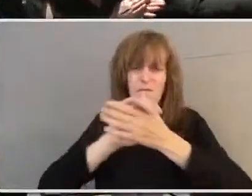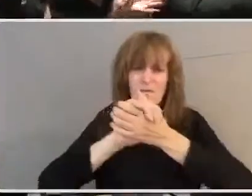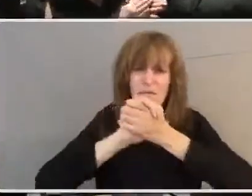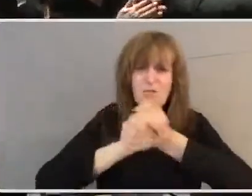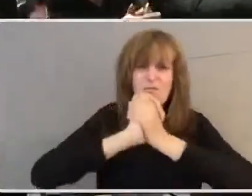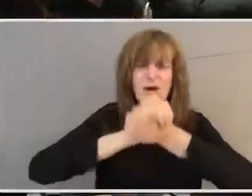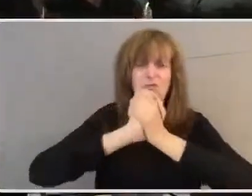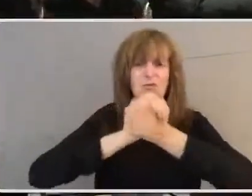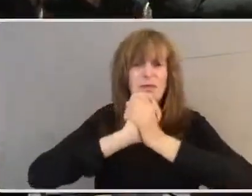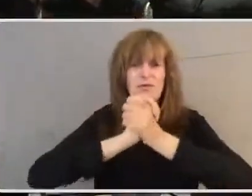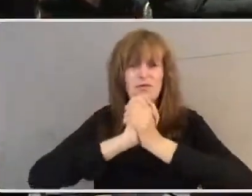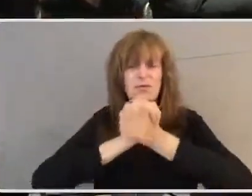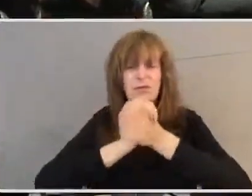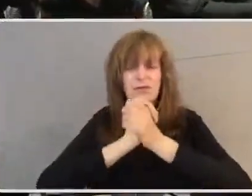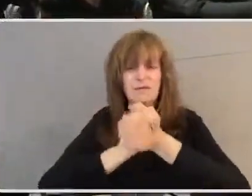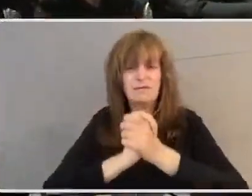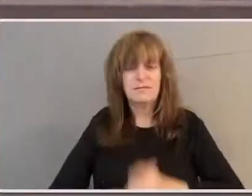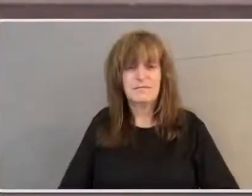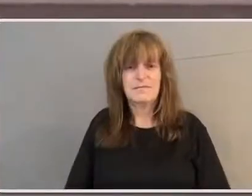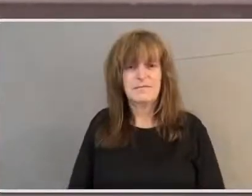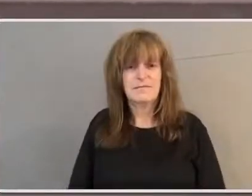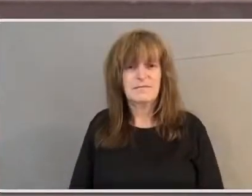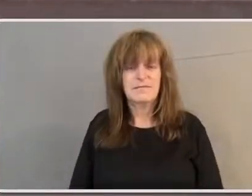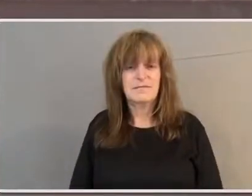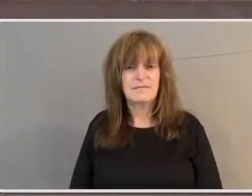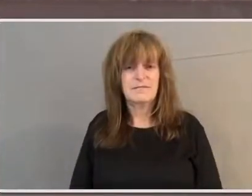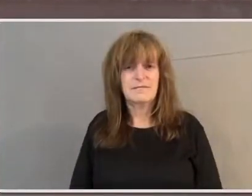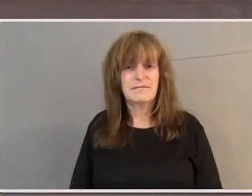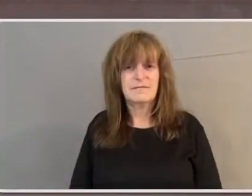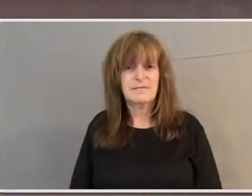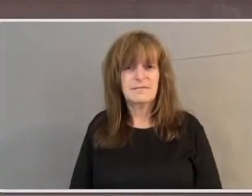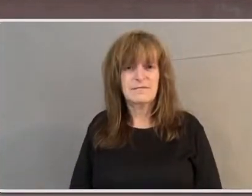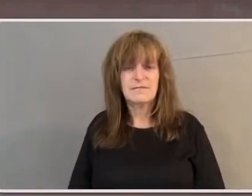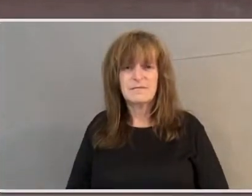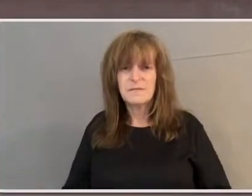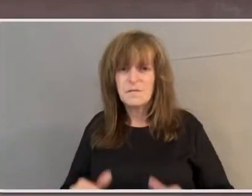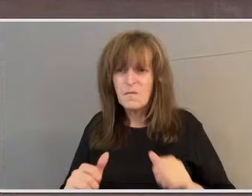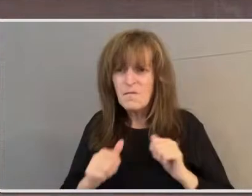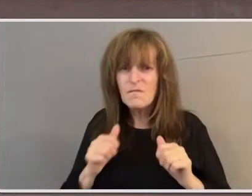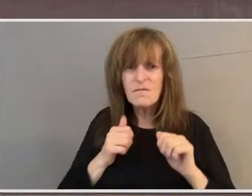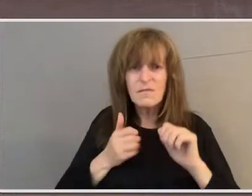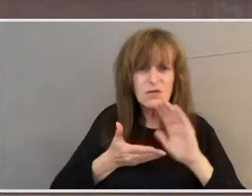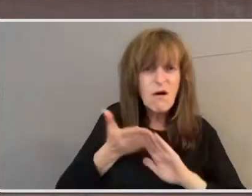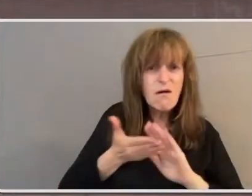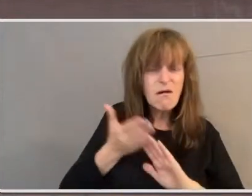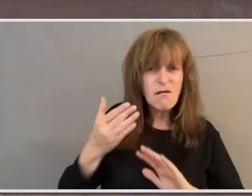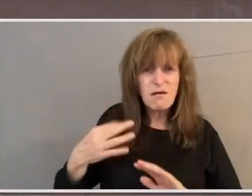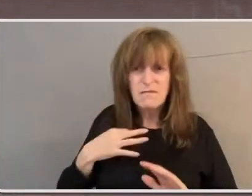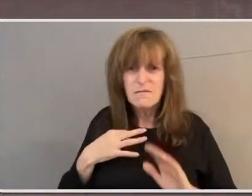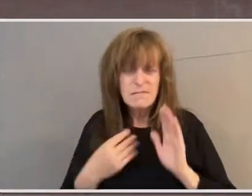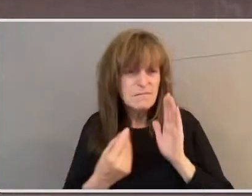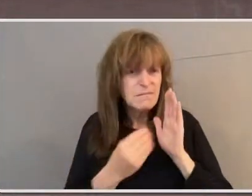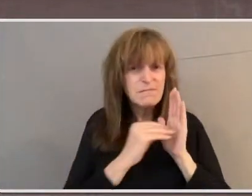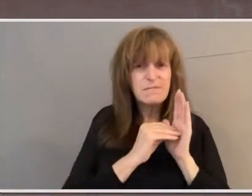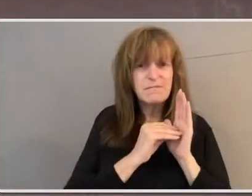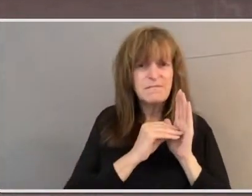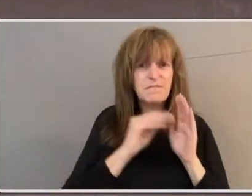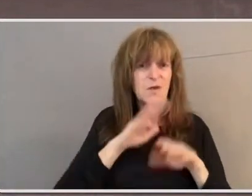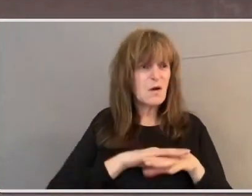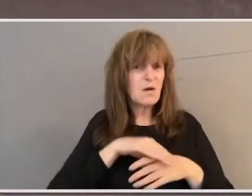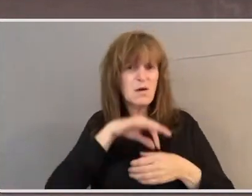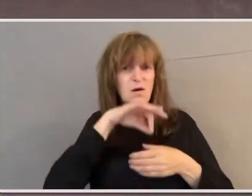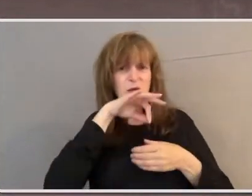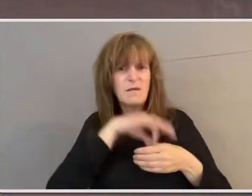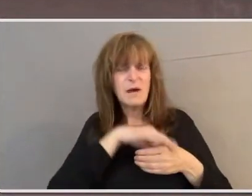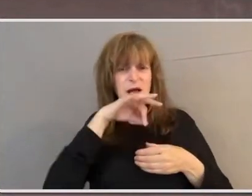Putting your name on the ballot is no small task, but by doing so, by stepping up, and stepping